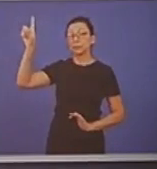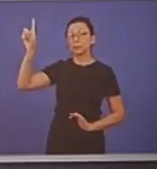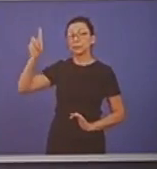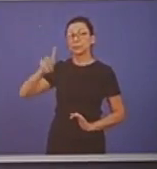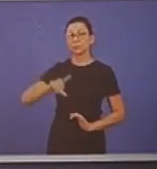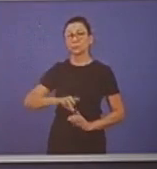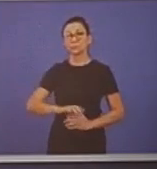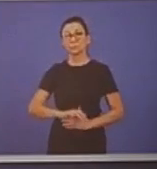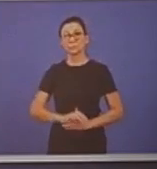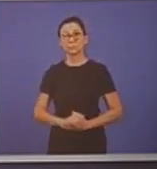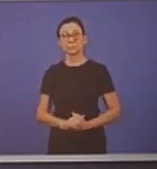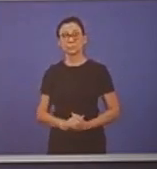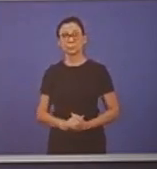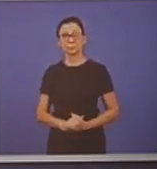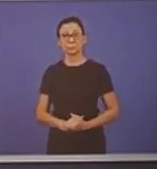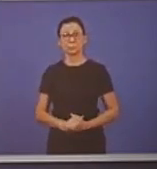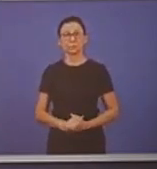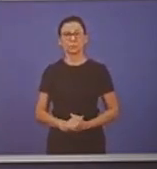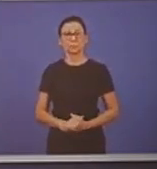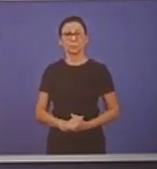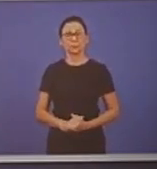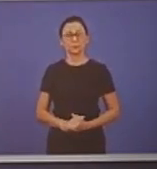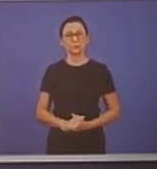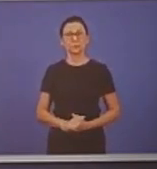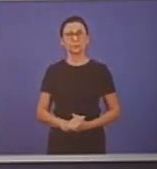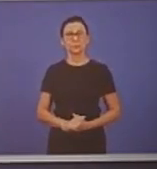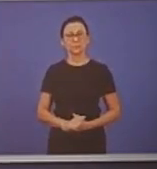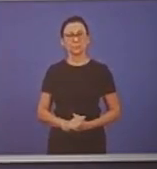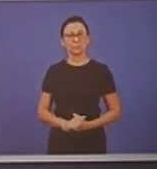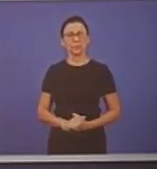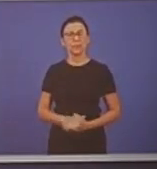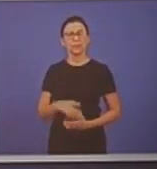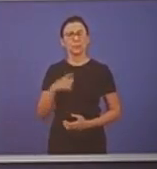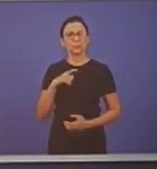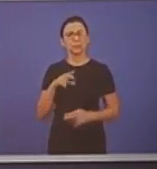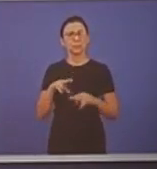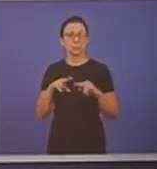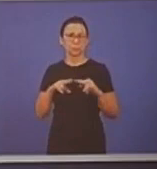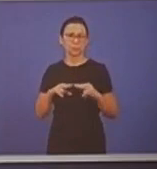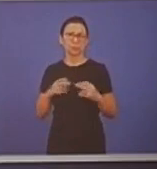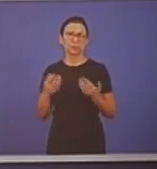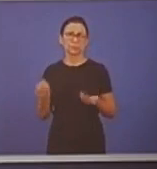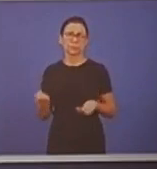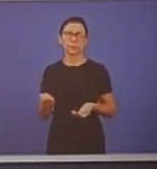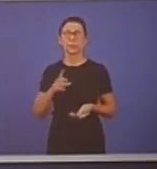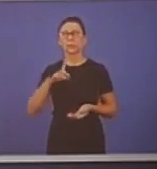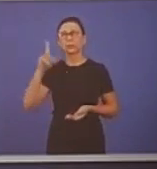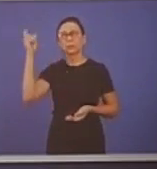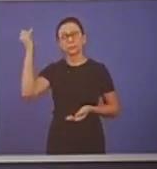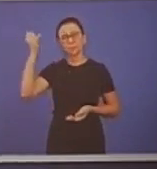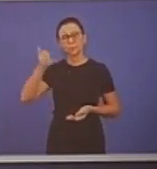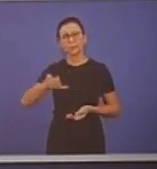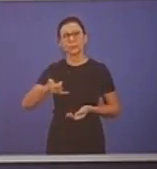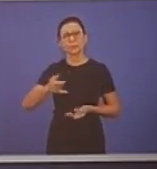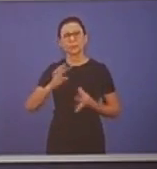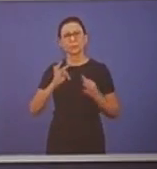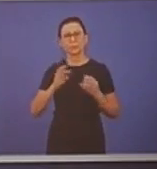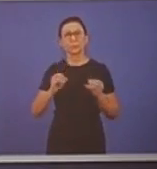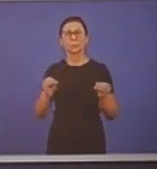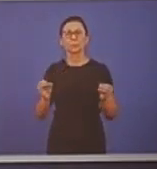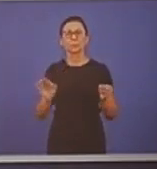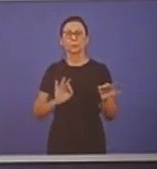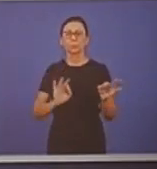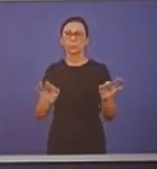the way that he insists, there is a prophetic reason for. Everything is